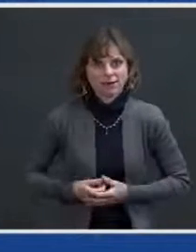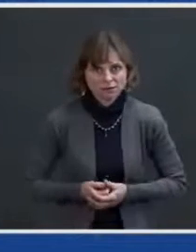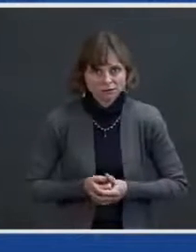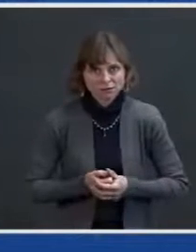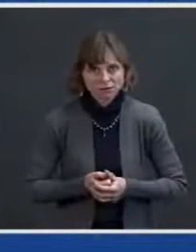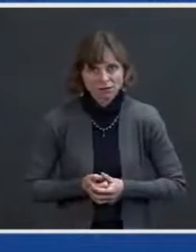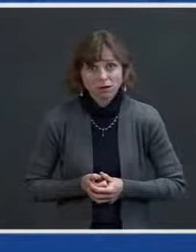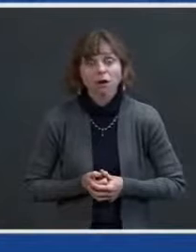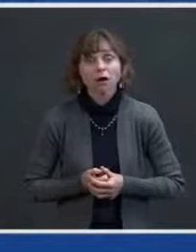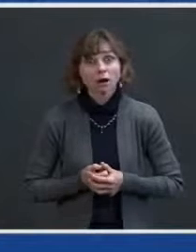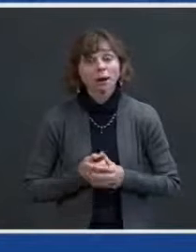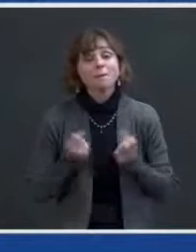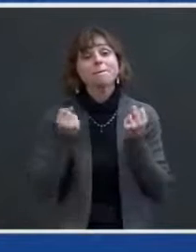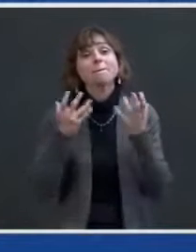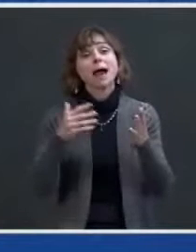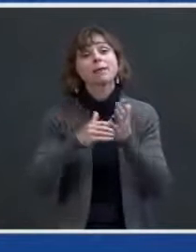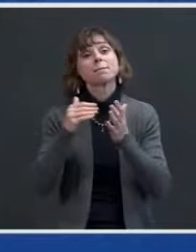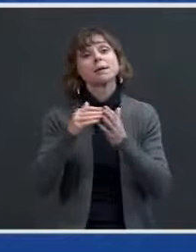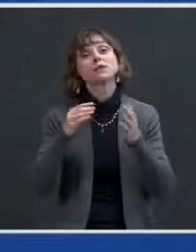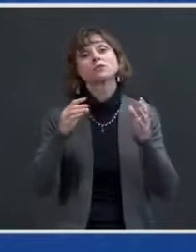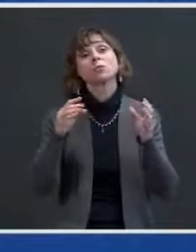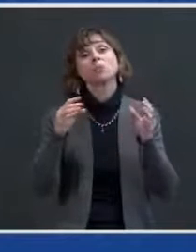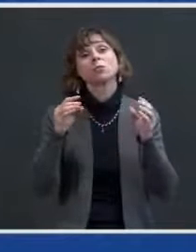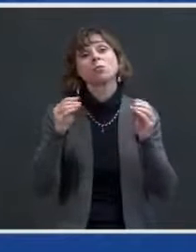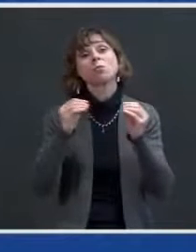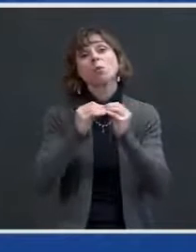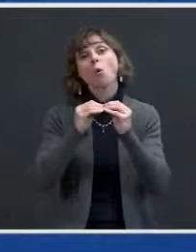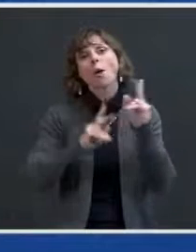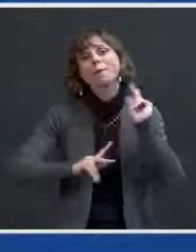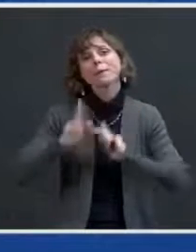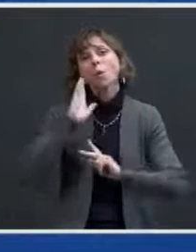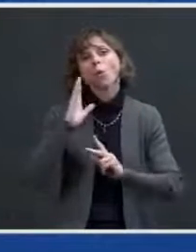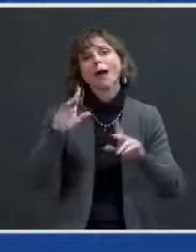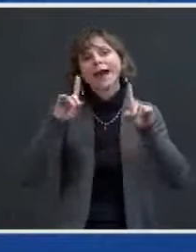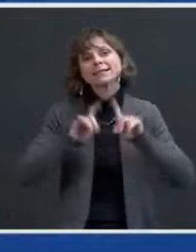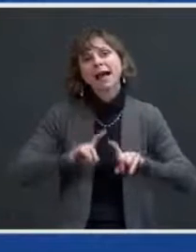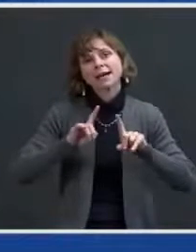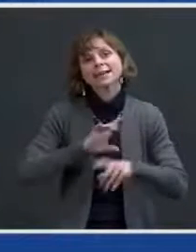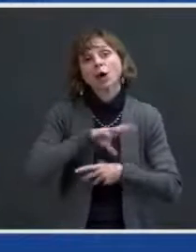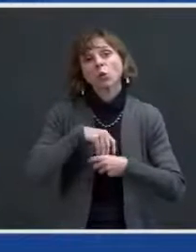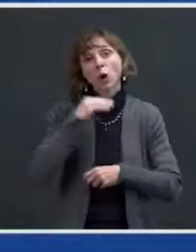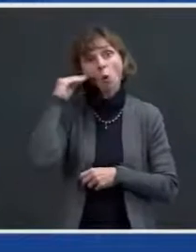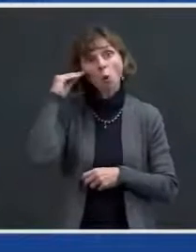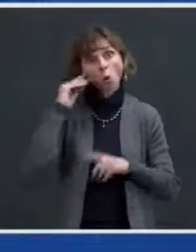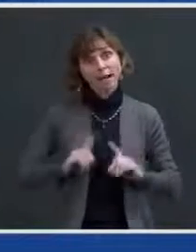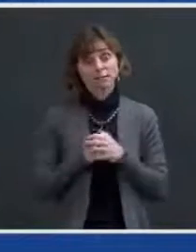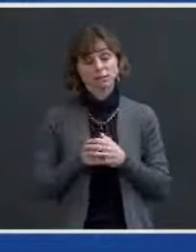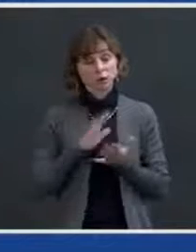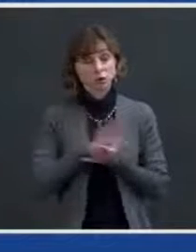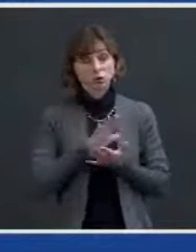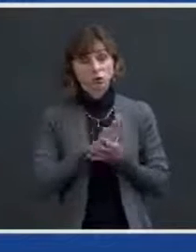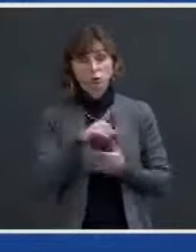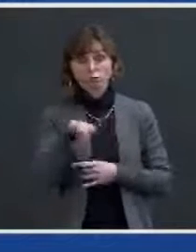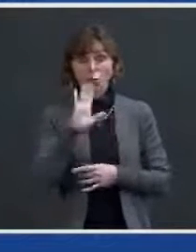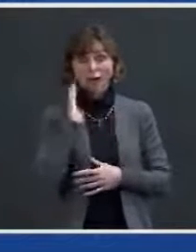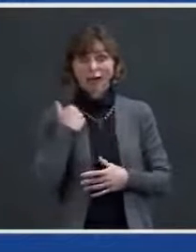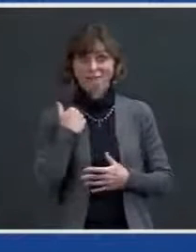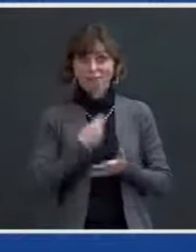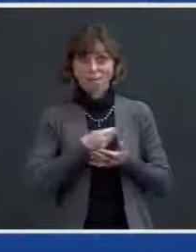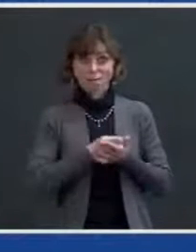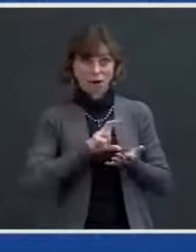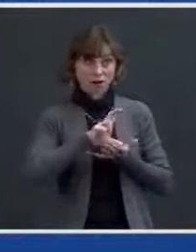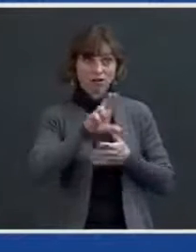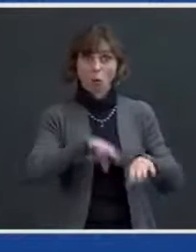tested, including home testing. Schools will soon have the funding and resources to reopen safely, a